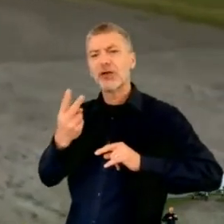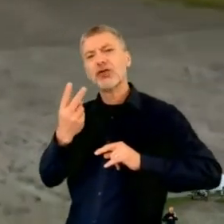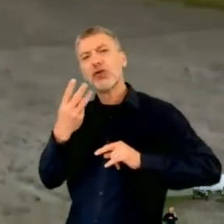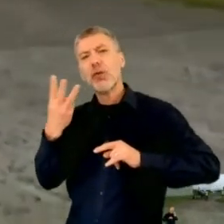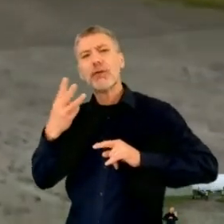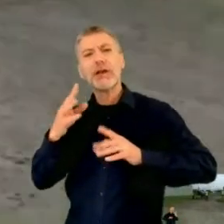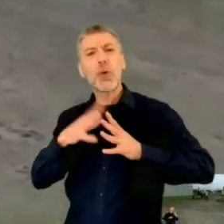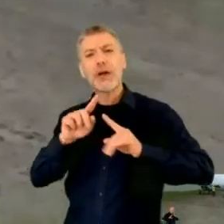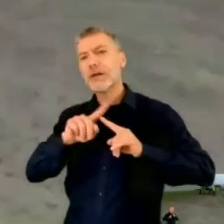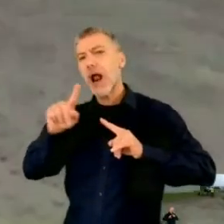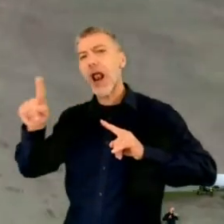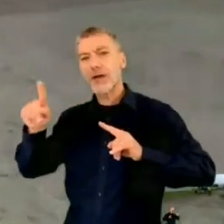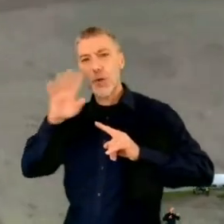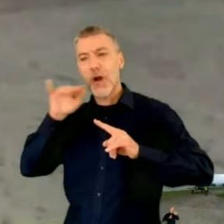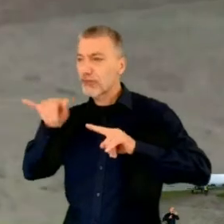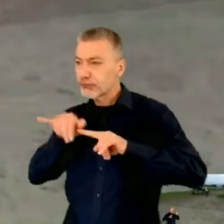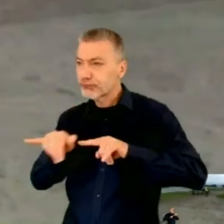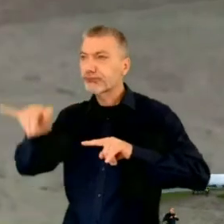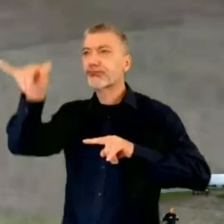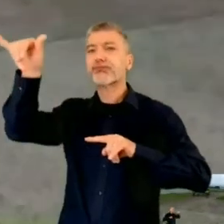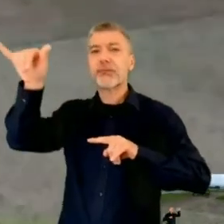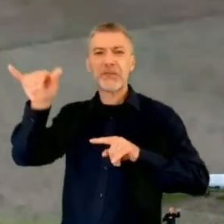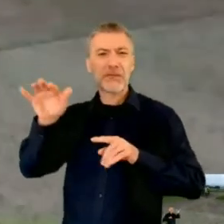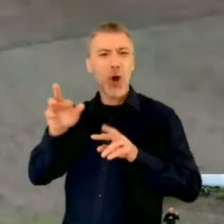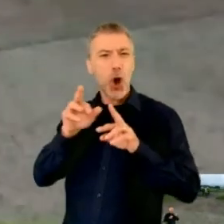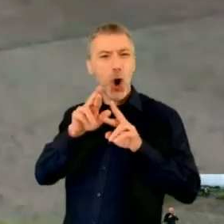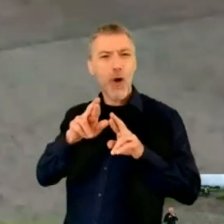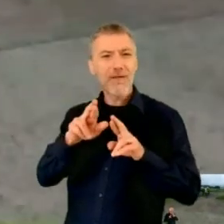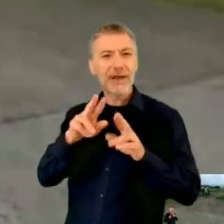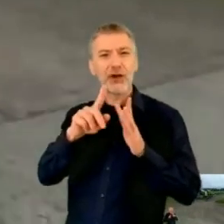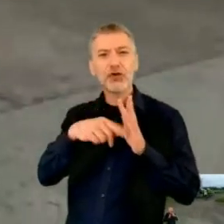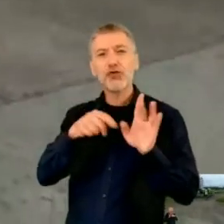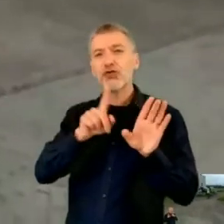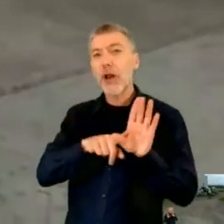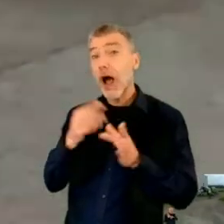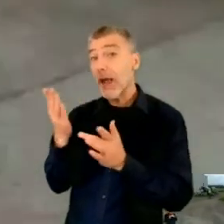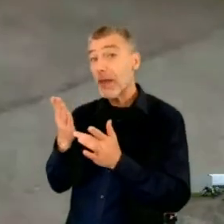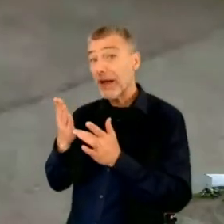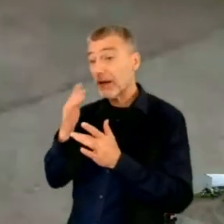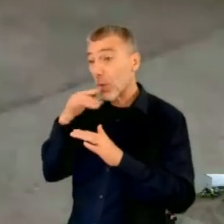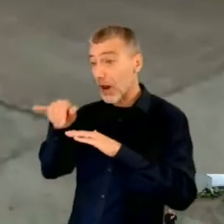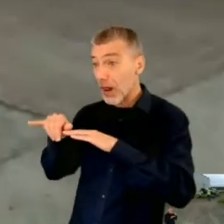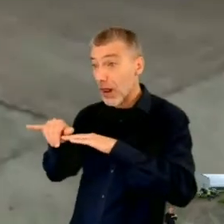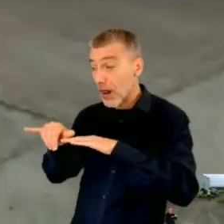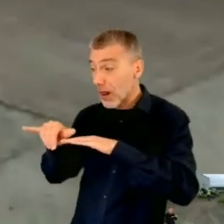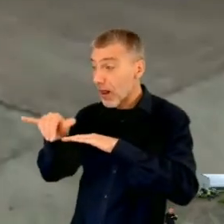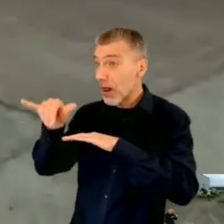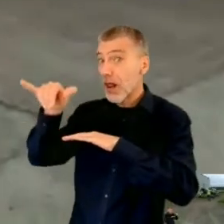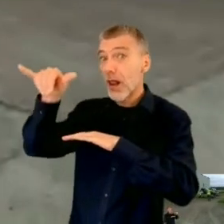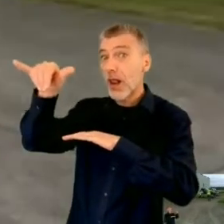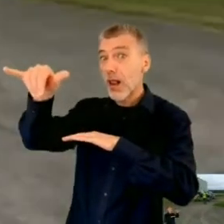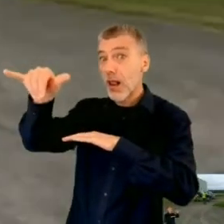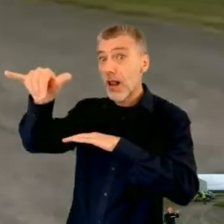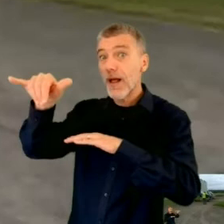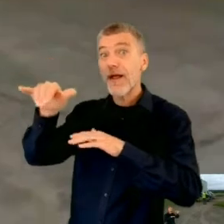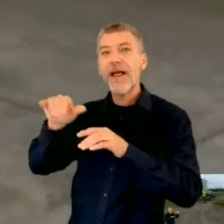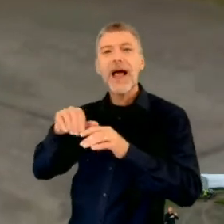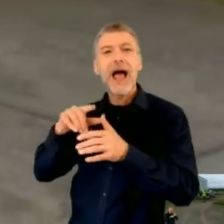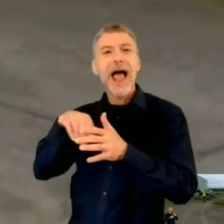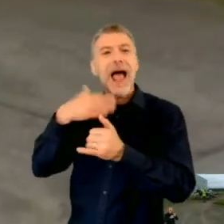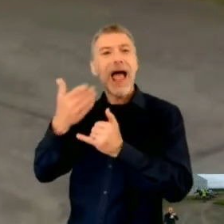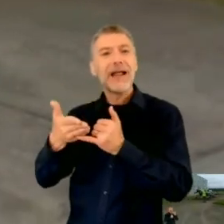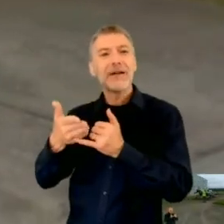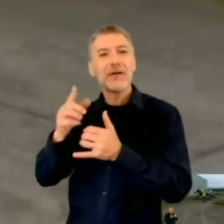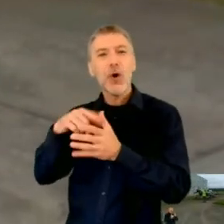air by middle of July, and then hopefully off for our record attempts in late August. So we're